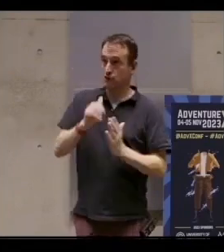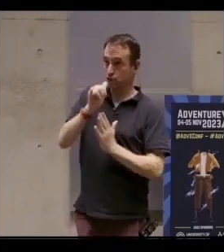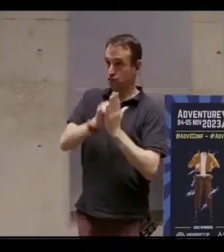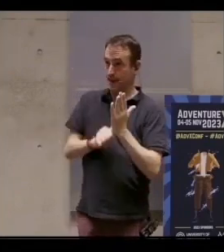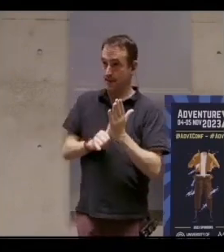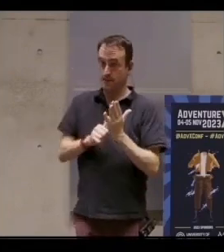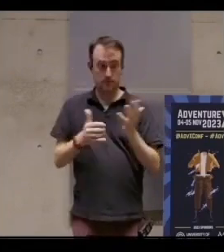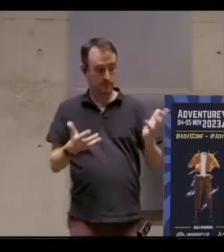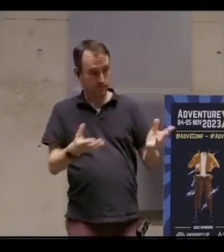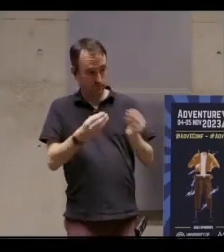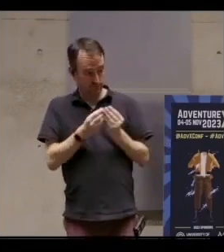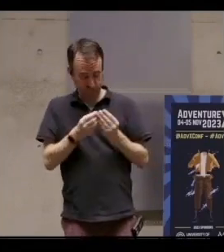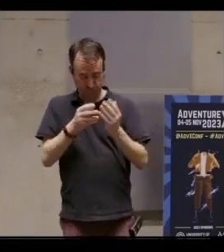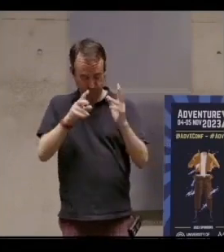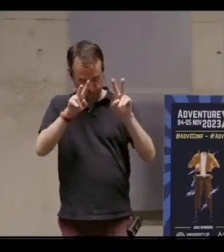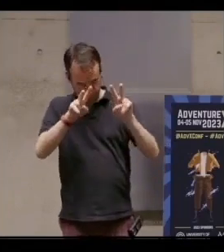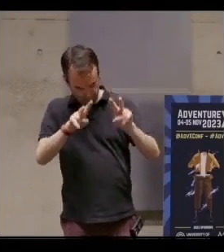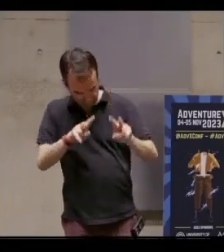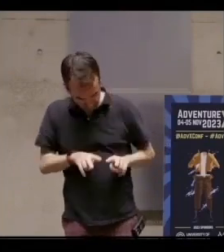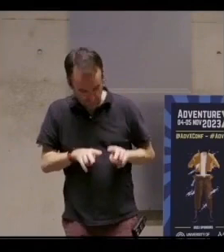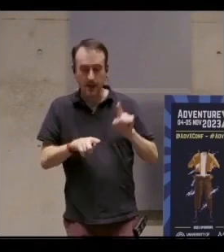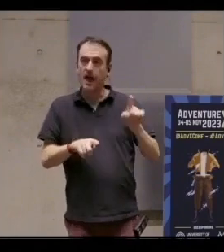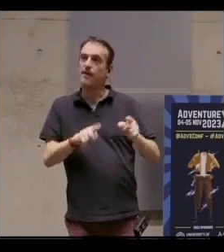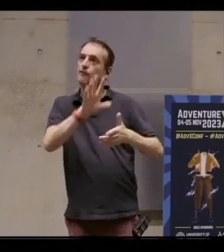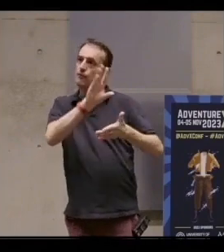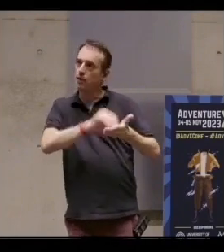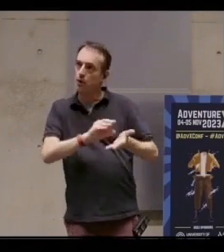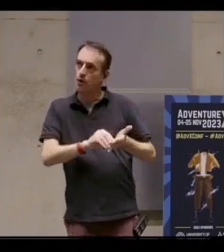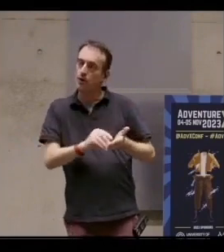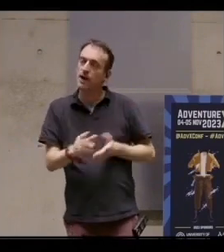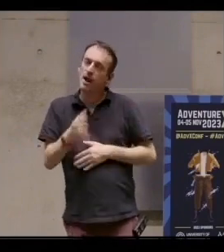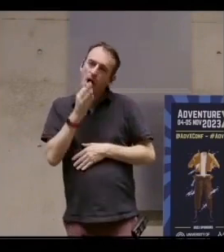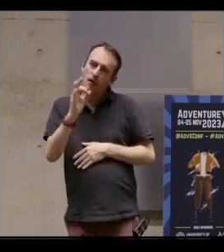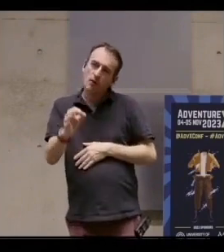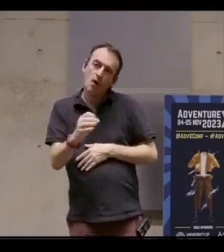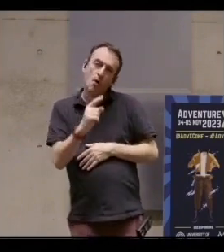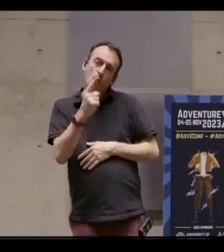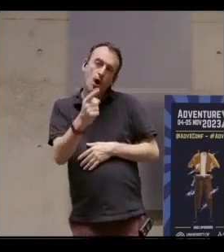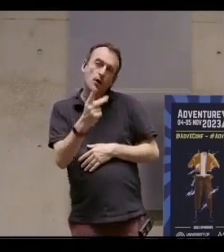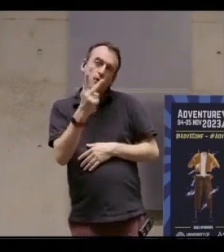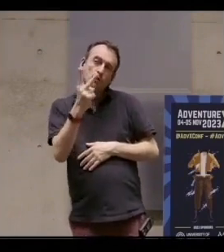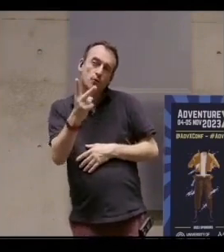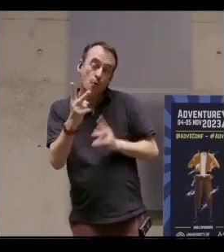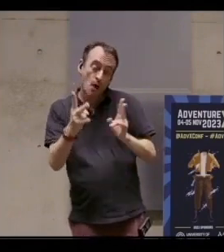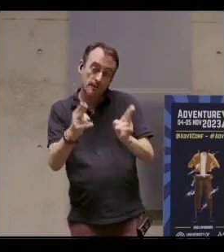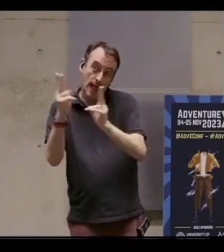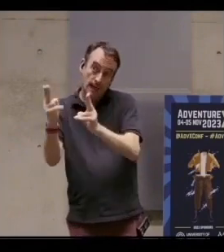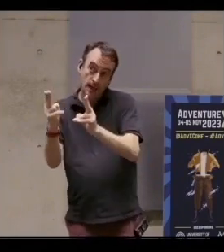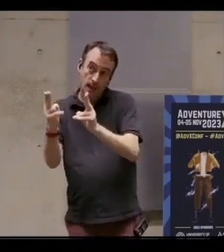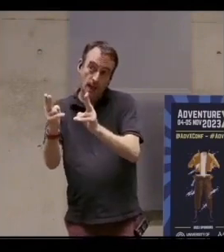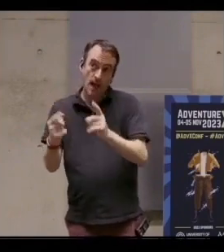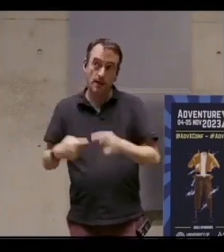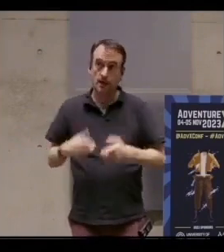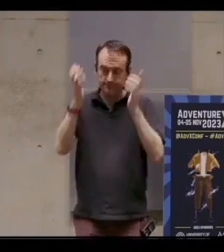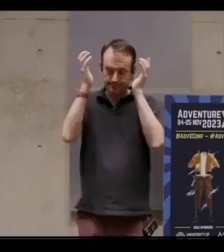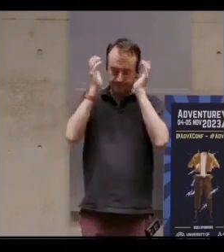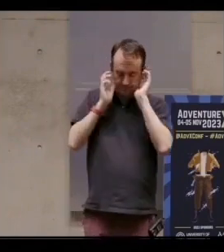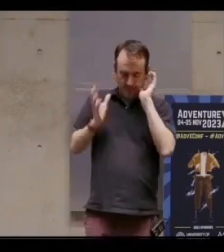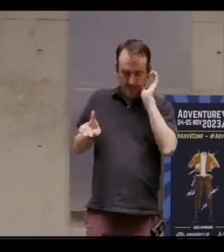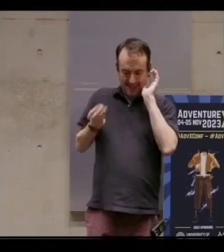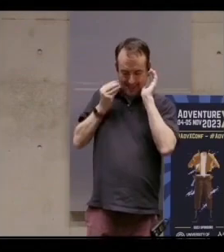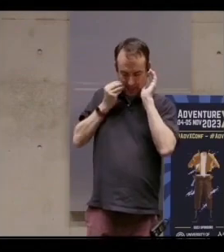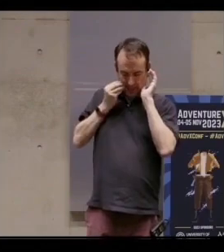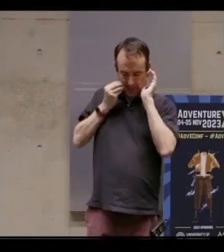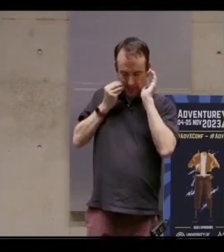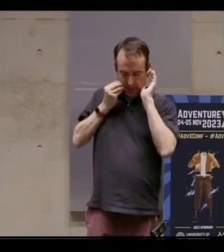takes in the can. I'll ask for one or two takes and listen to those before giving any notes. I want to let them surprise